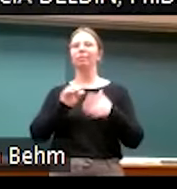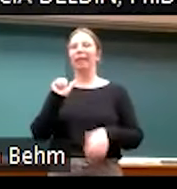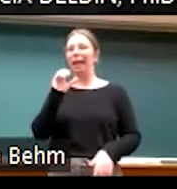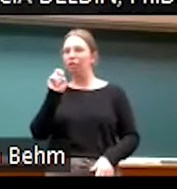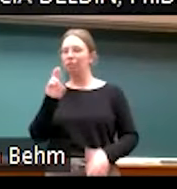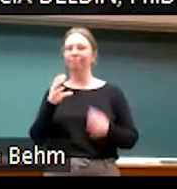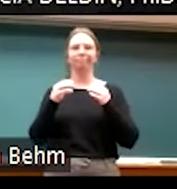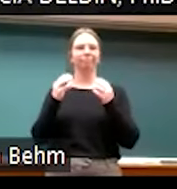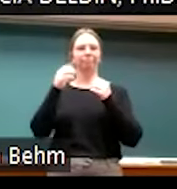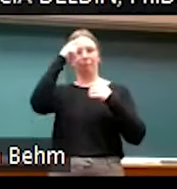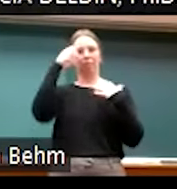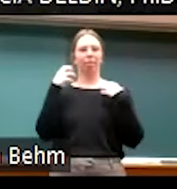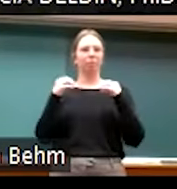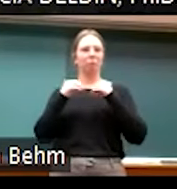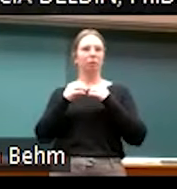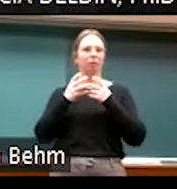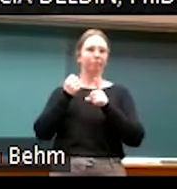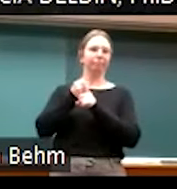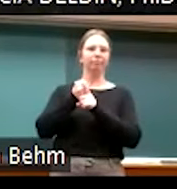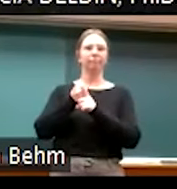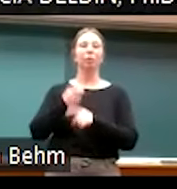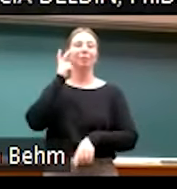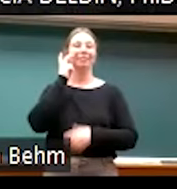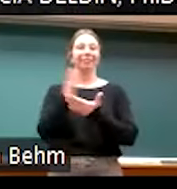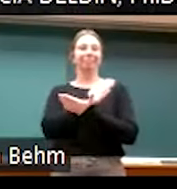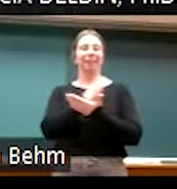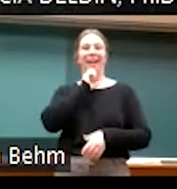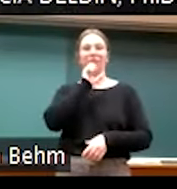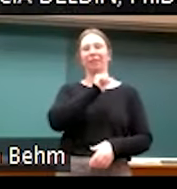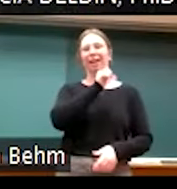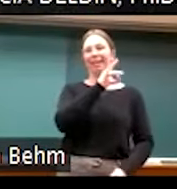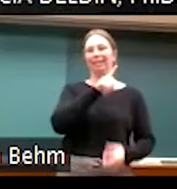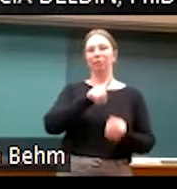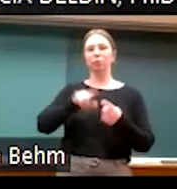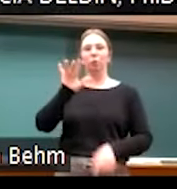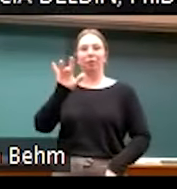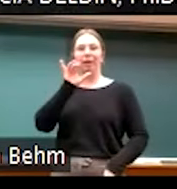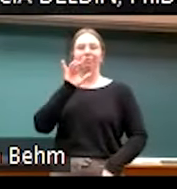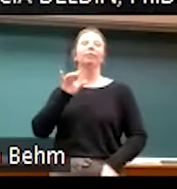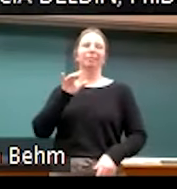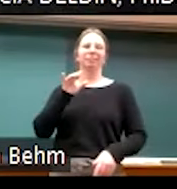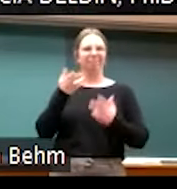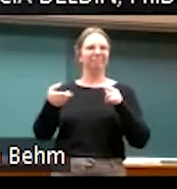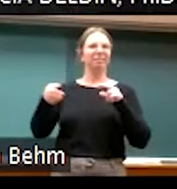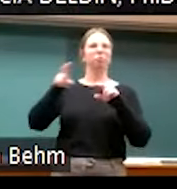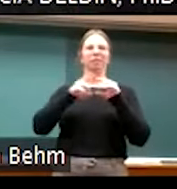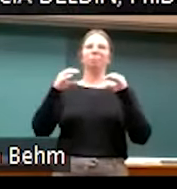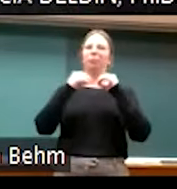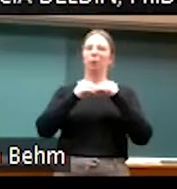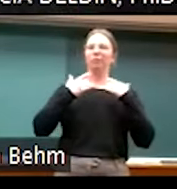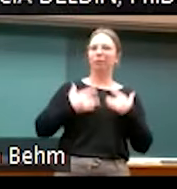12 to 17 year olds and 18 to 25 year olds, we have this dramatic increase in both depression as well as